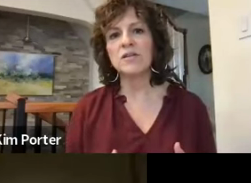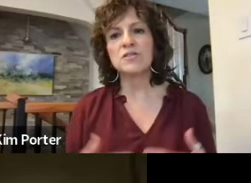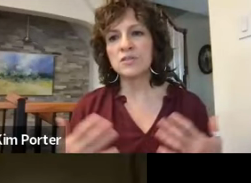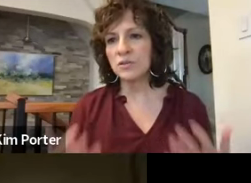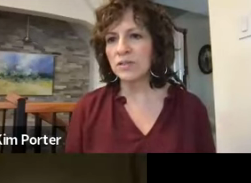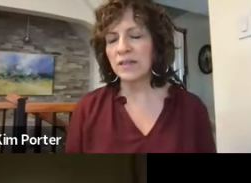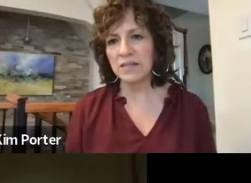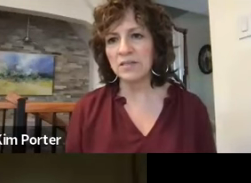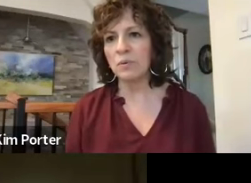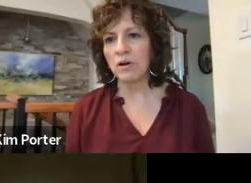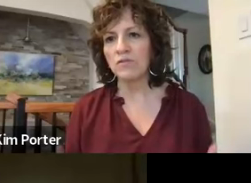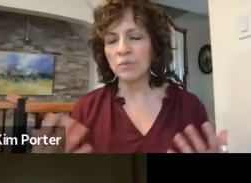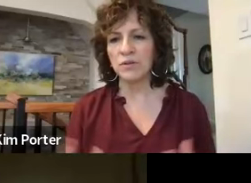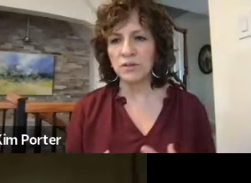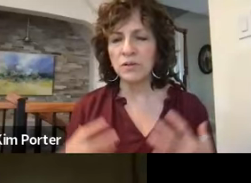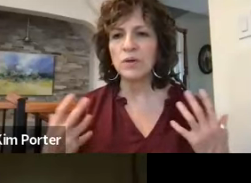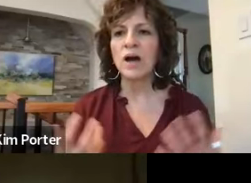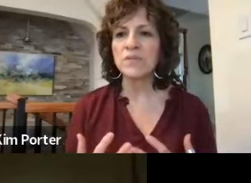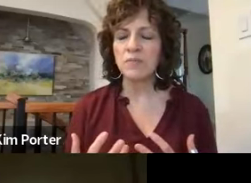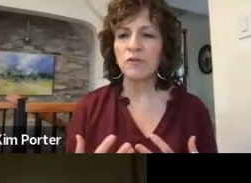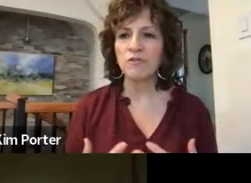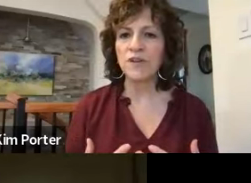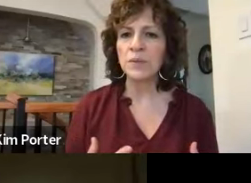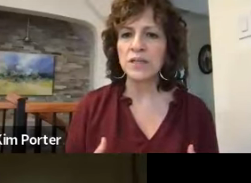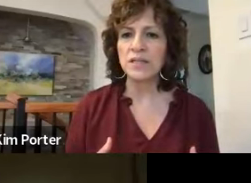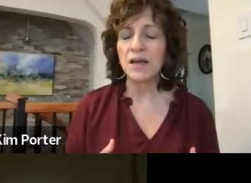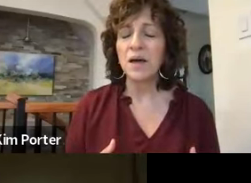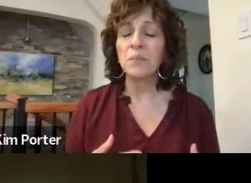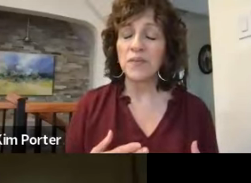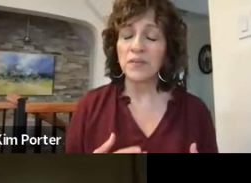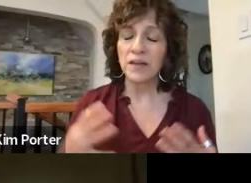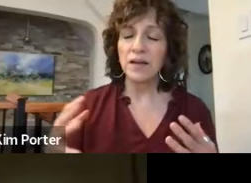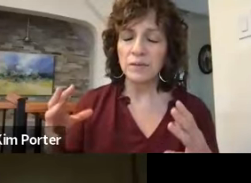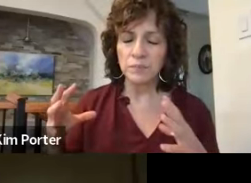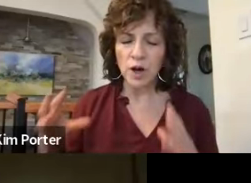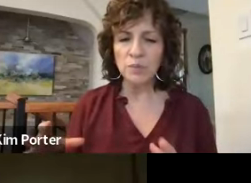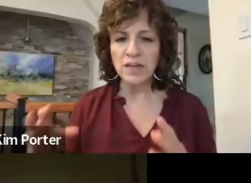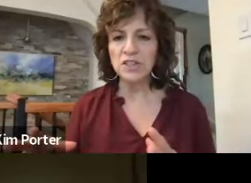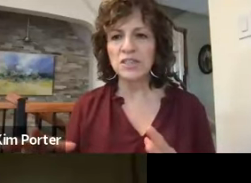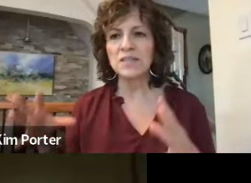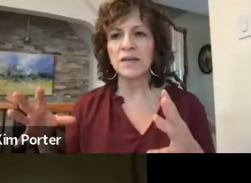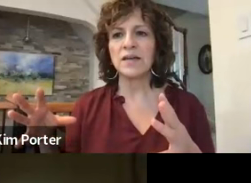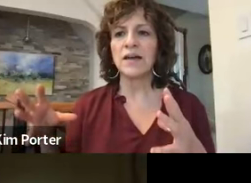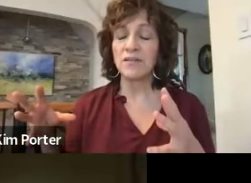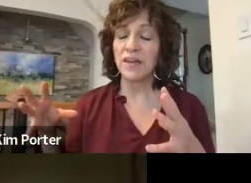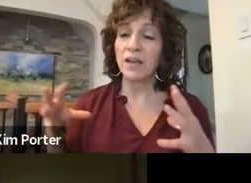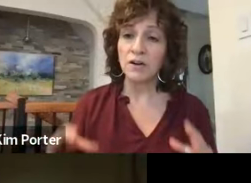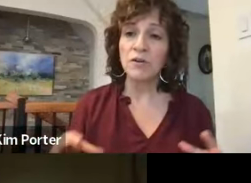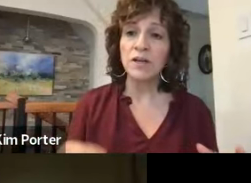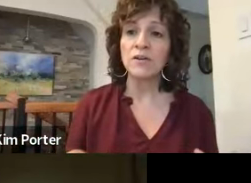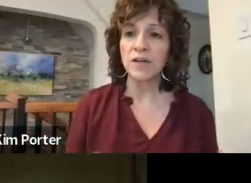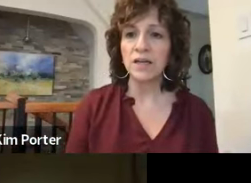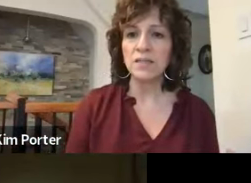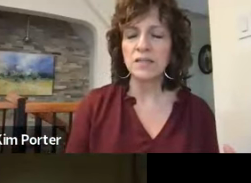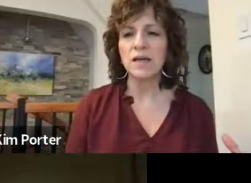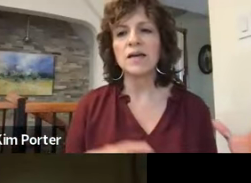that. Certainly that's still part of our milieu and what comes up for our families, but the population is having younger